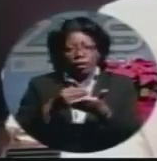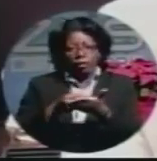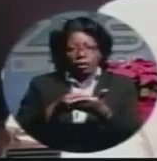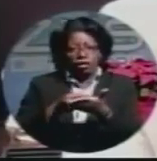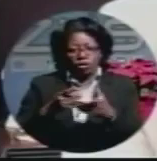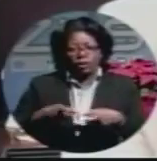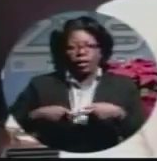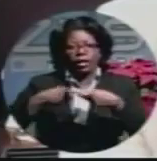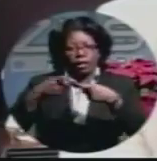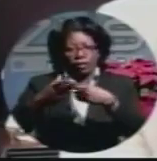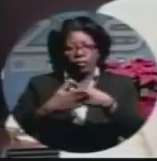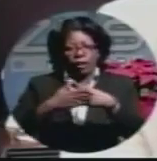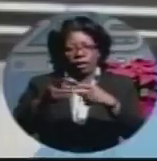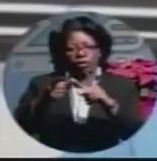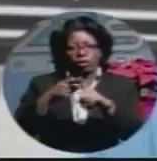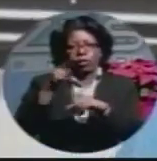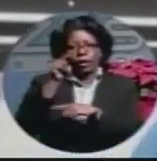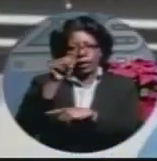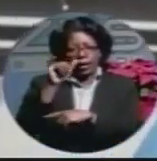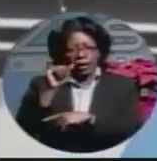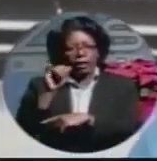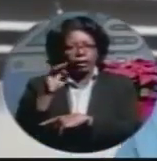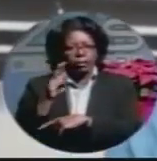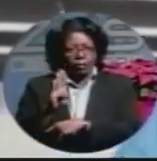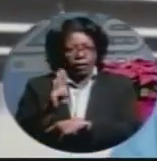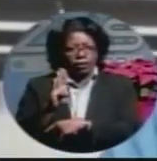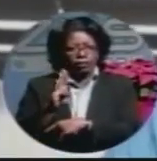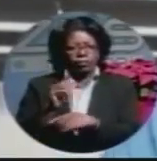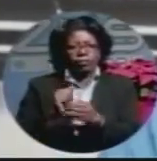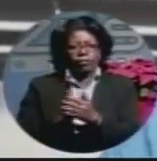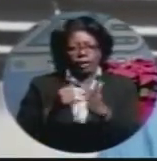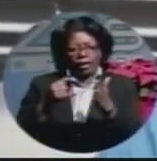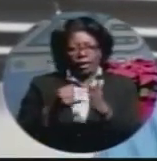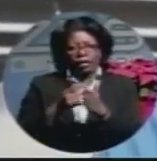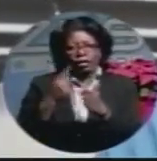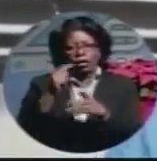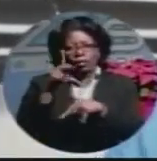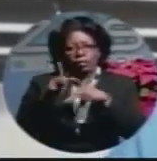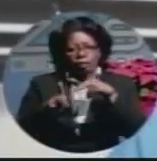into NIB. Is the people's funds not being spent?